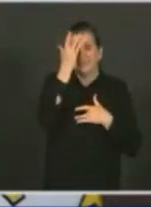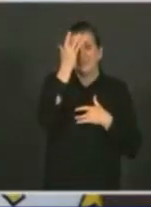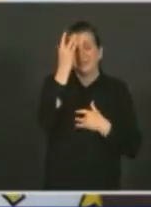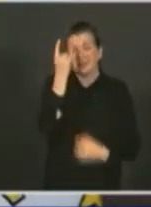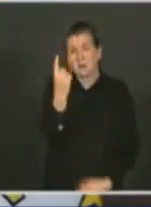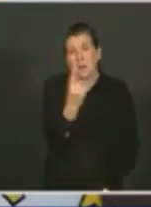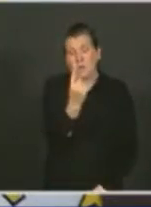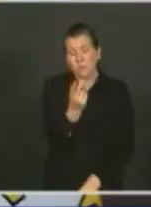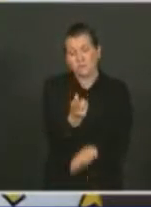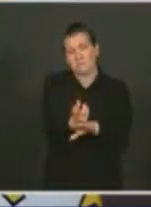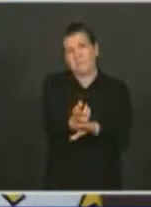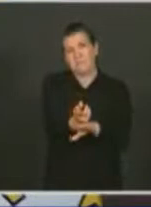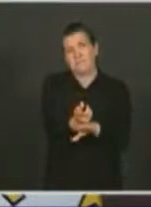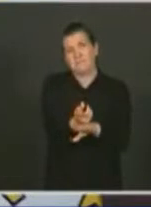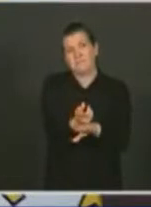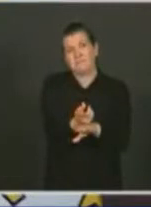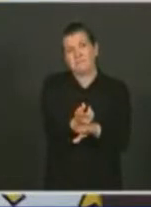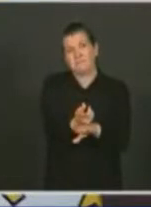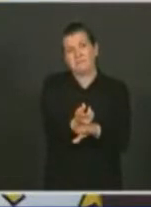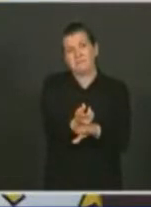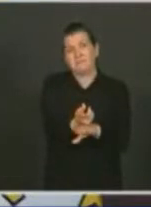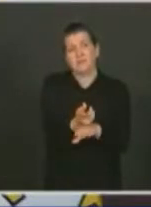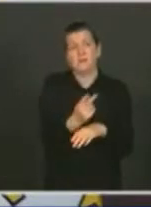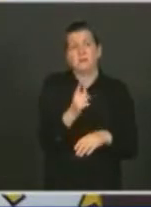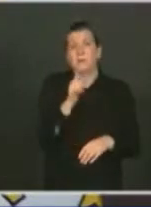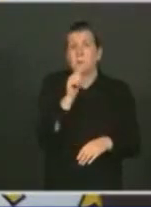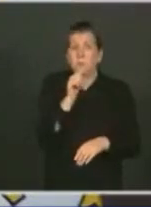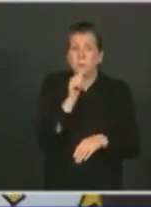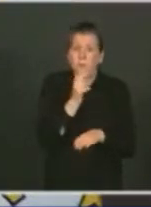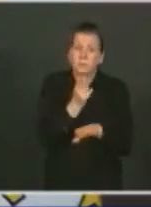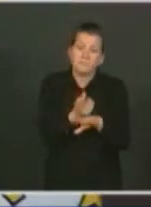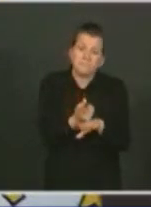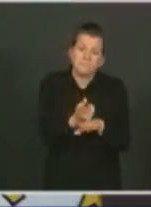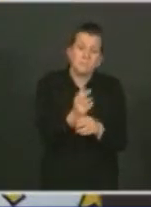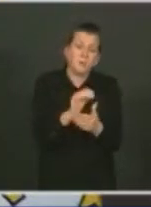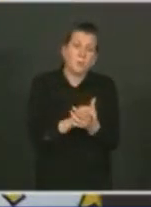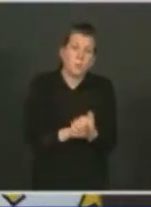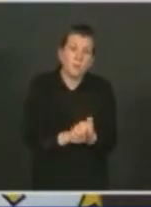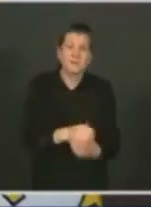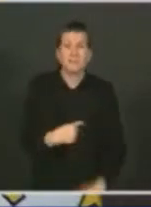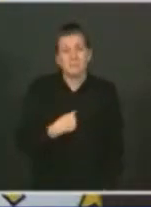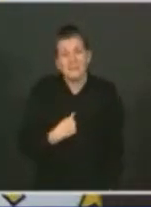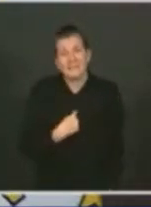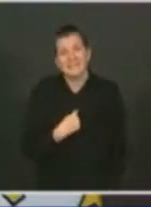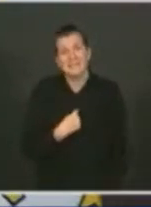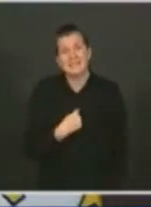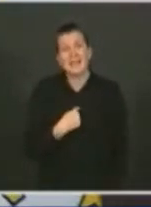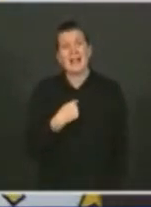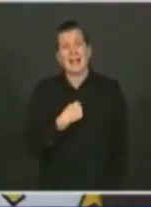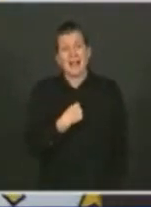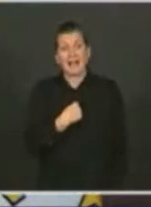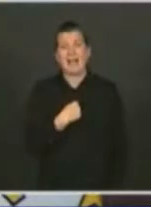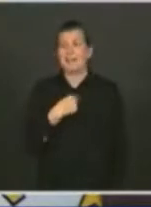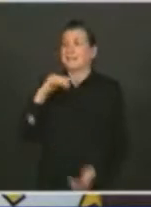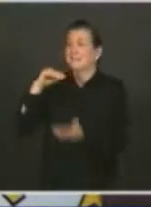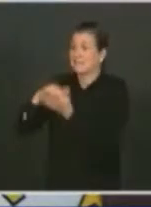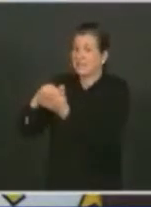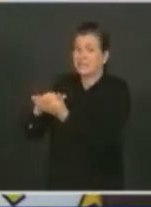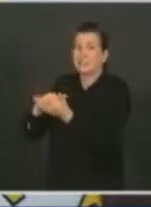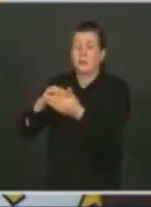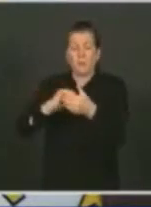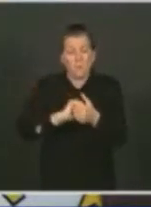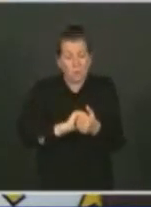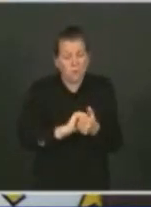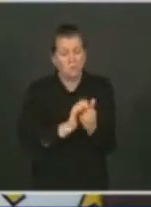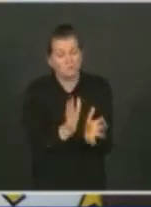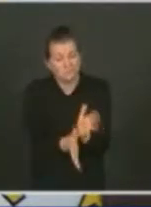alone. And so I and my staff sit by them. We hold their hands, we hold up our phones to their faces so that their families can be there